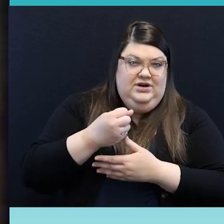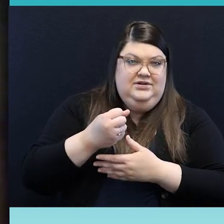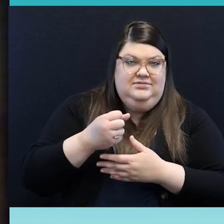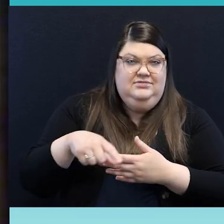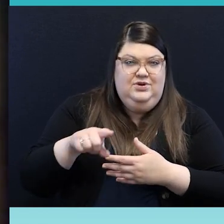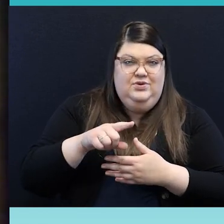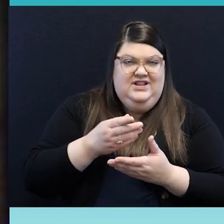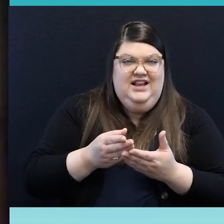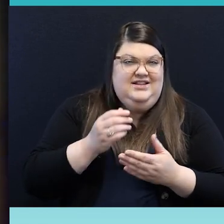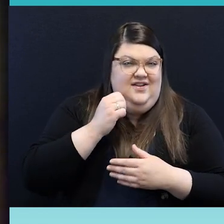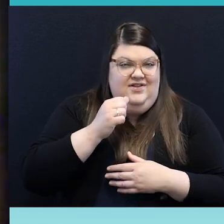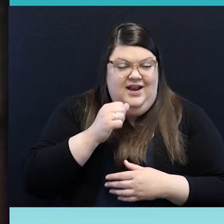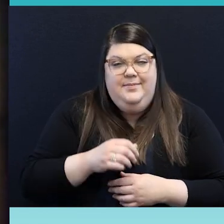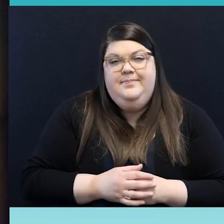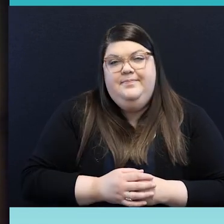of our lives.